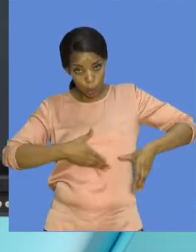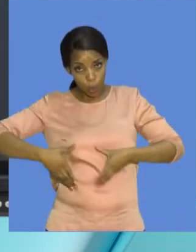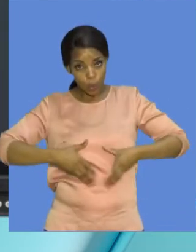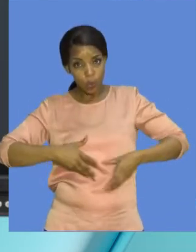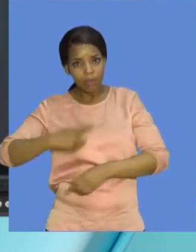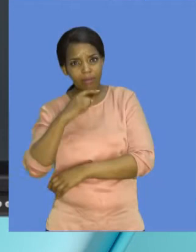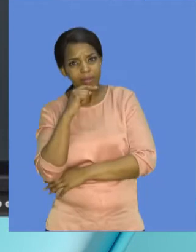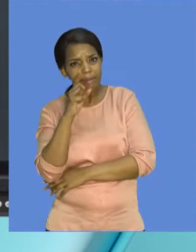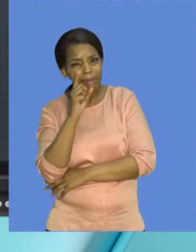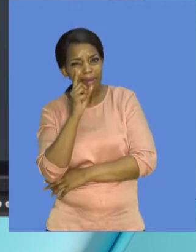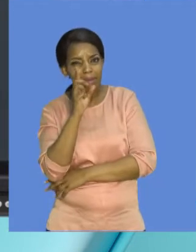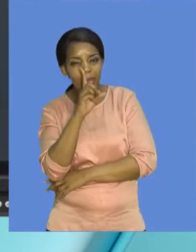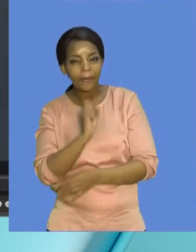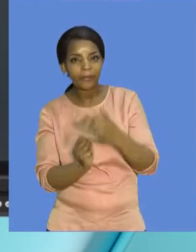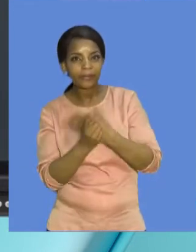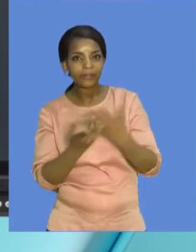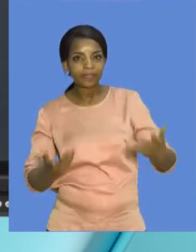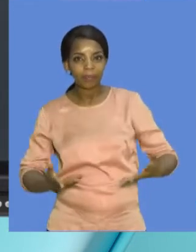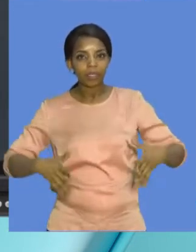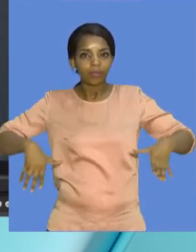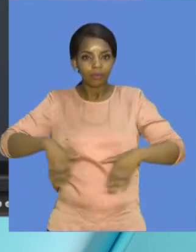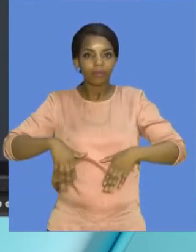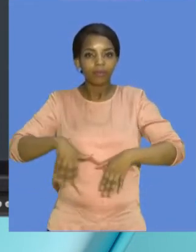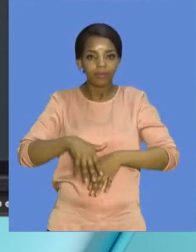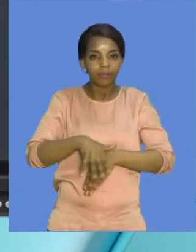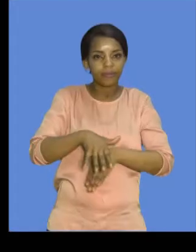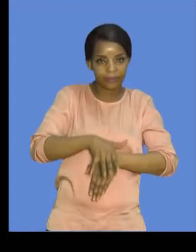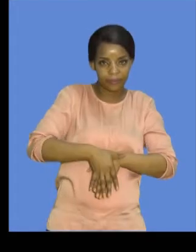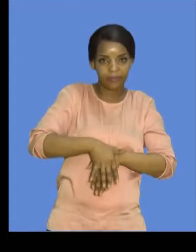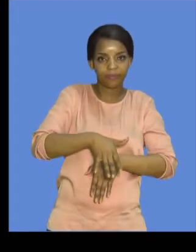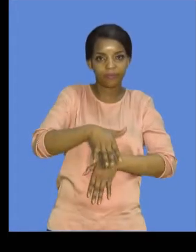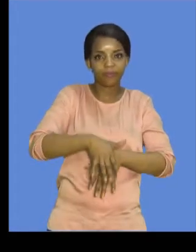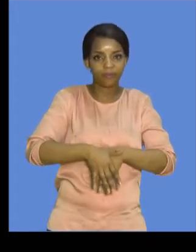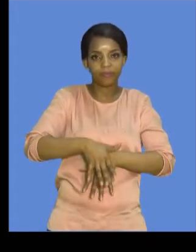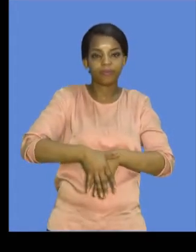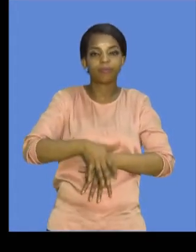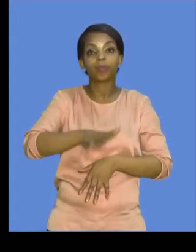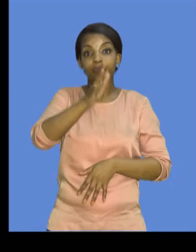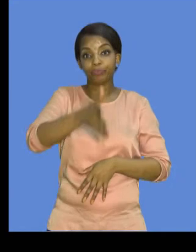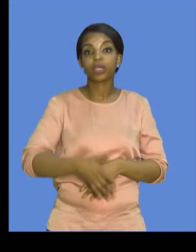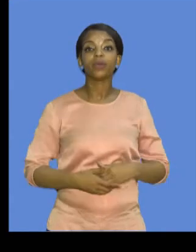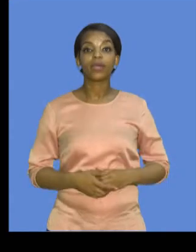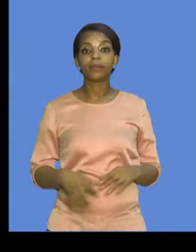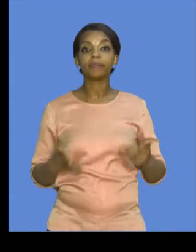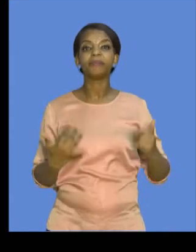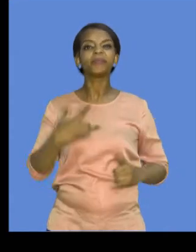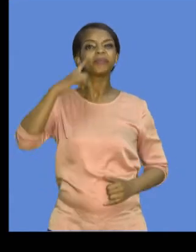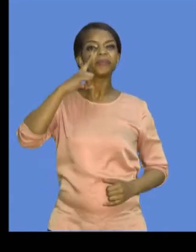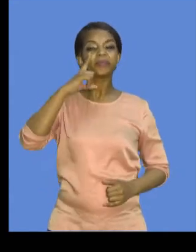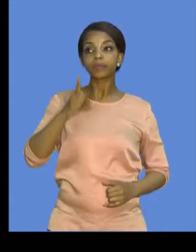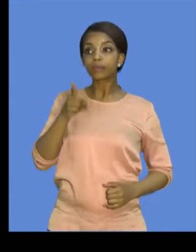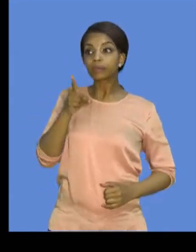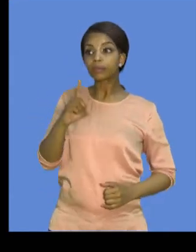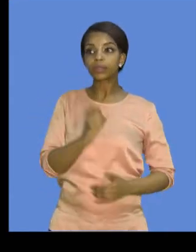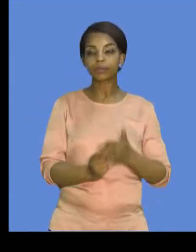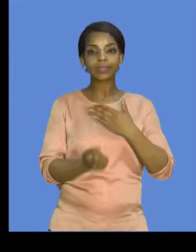into contact, charges will actually be transferred. Now let's look at a scenario where you rub a balloon on a